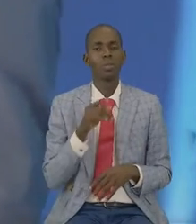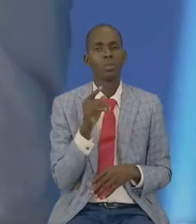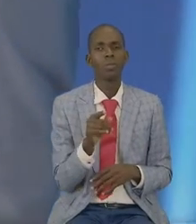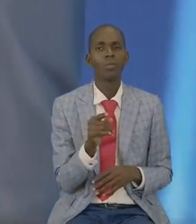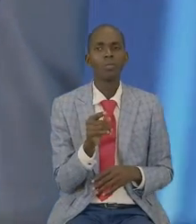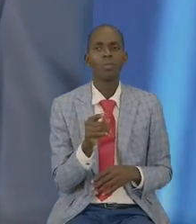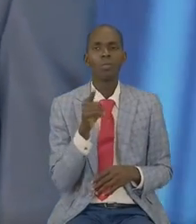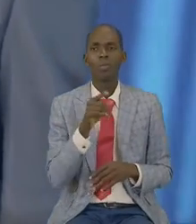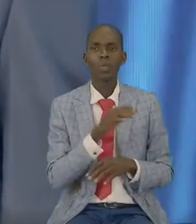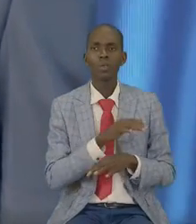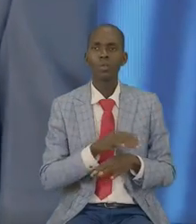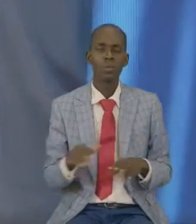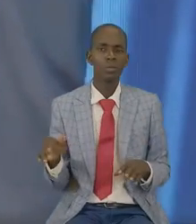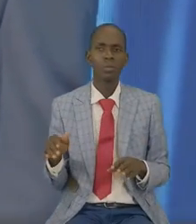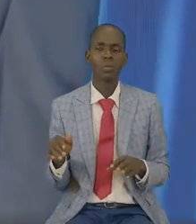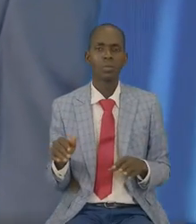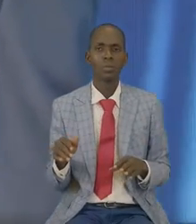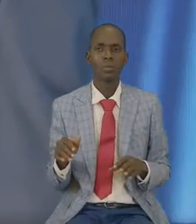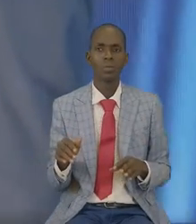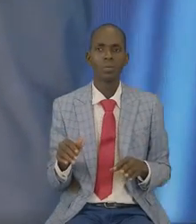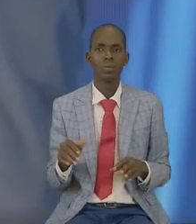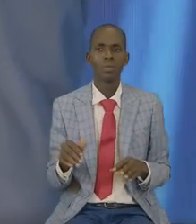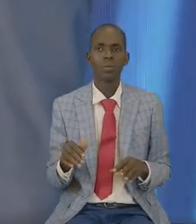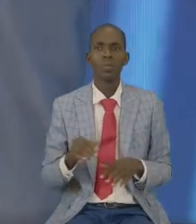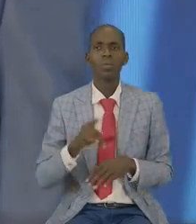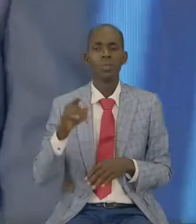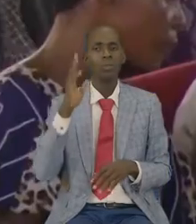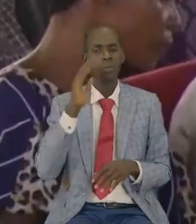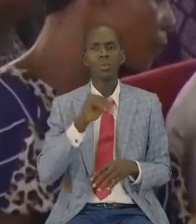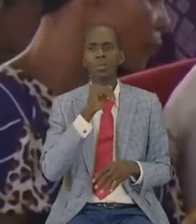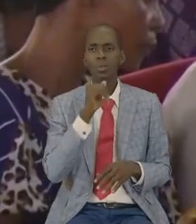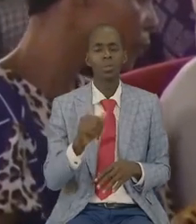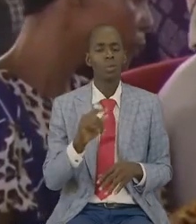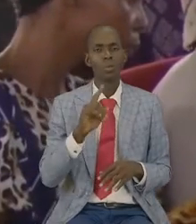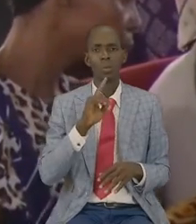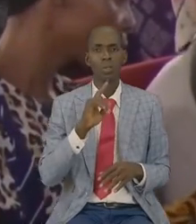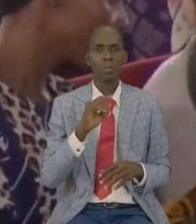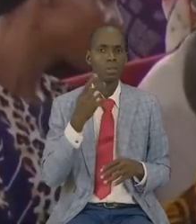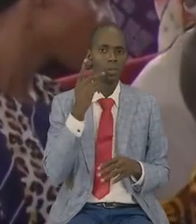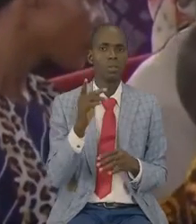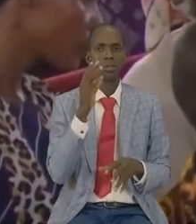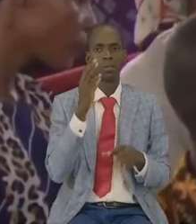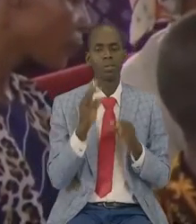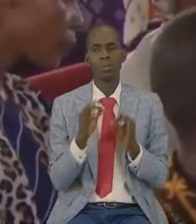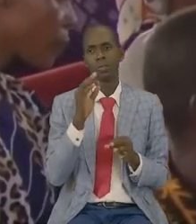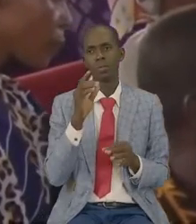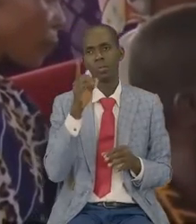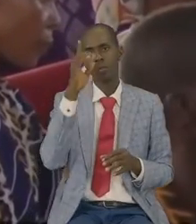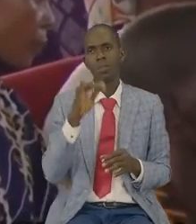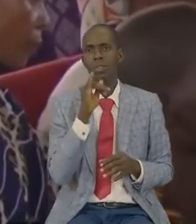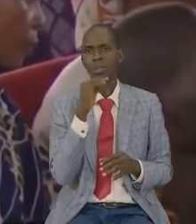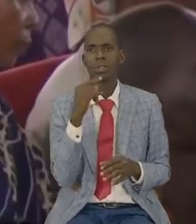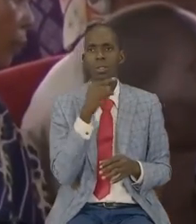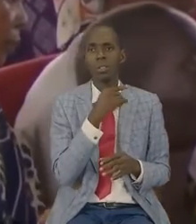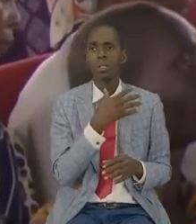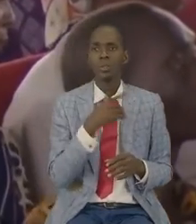prove God a liar. That God said, I will not. And then he will. You cannot